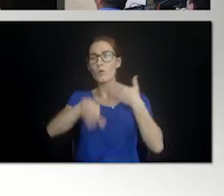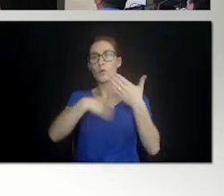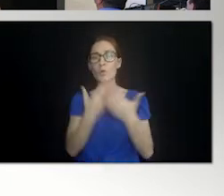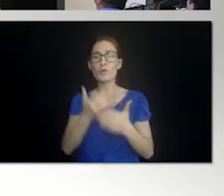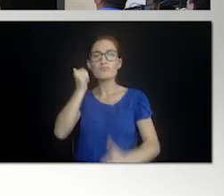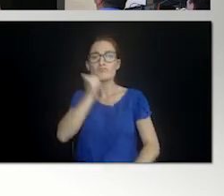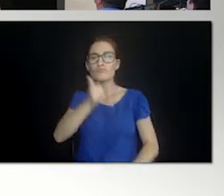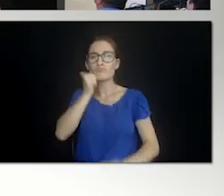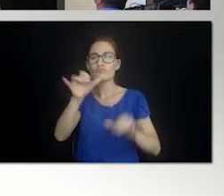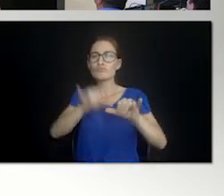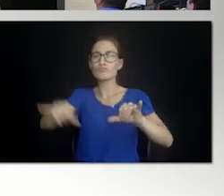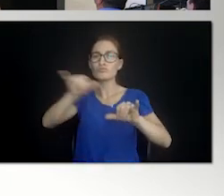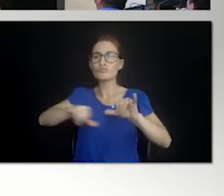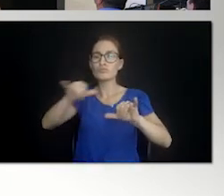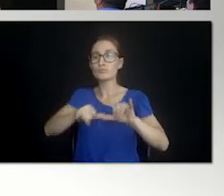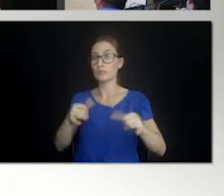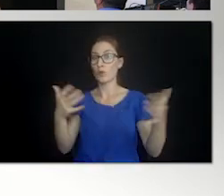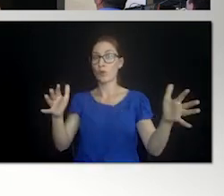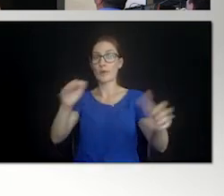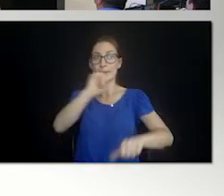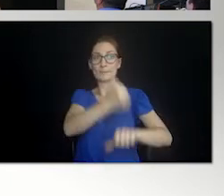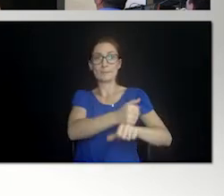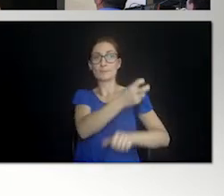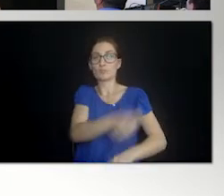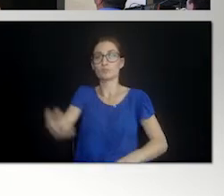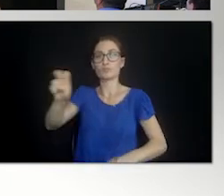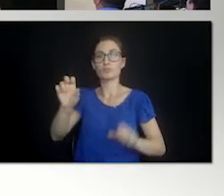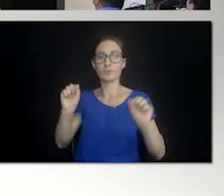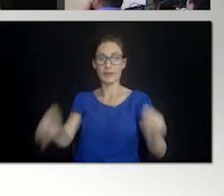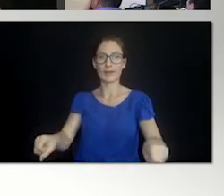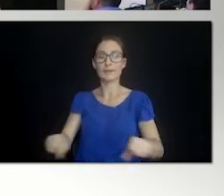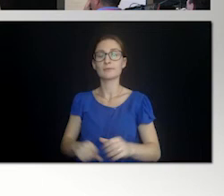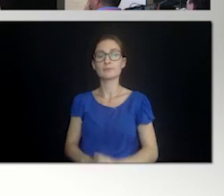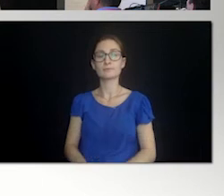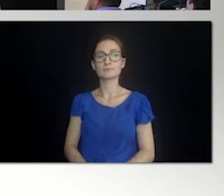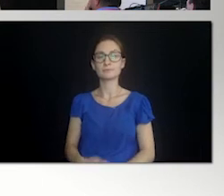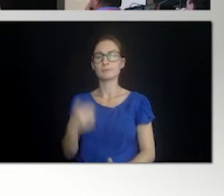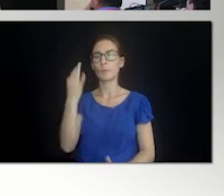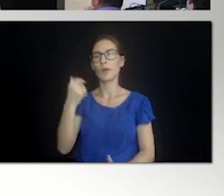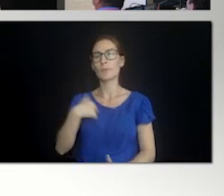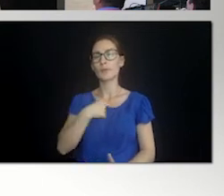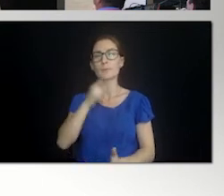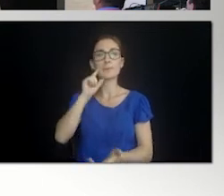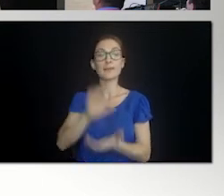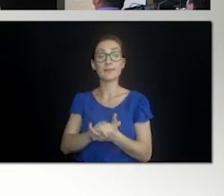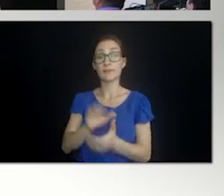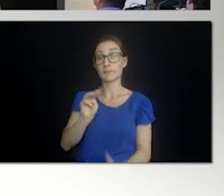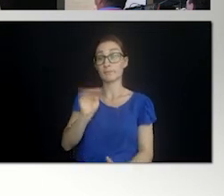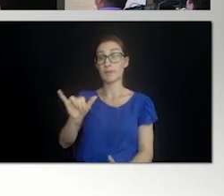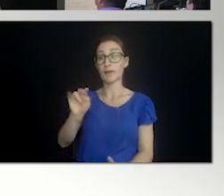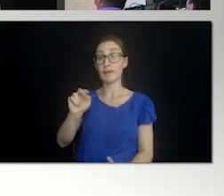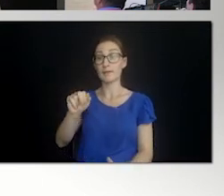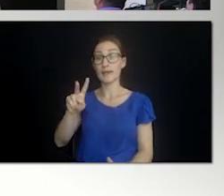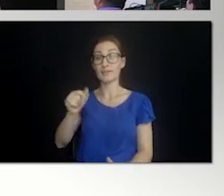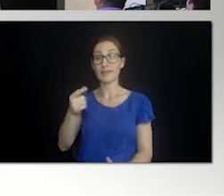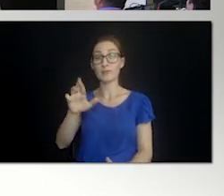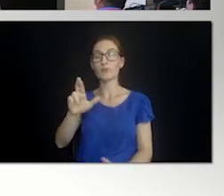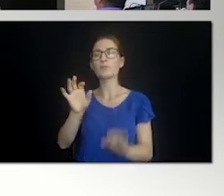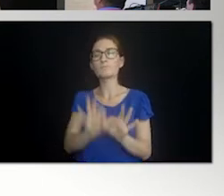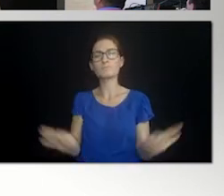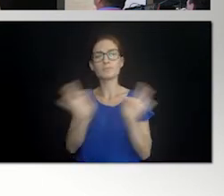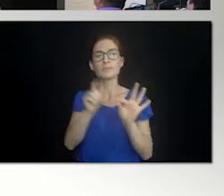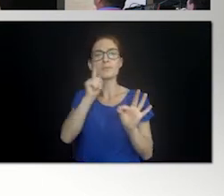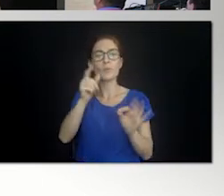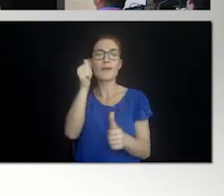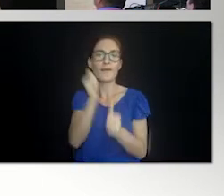everything, every day-to-day aspect of your child's life is transferred easily. And this is why we believe My Navigator is an integral tool for